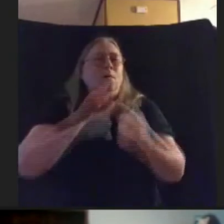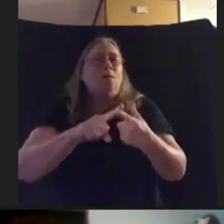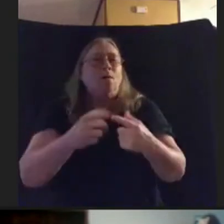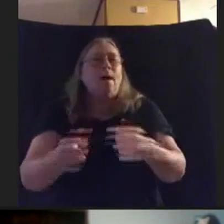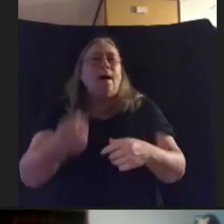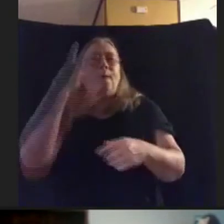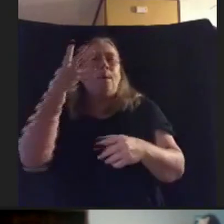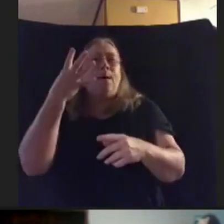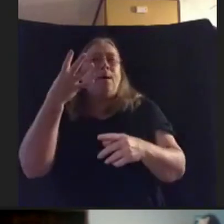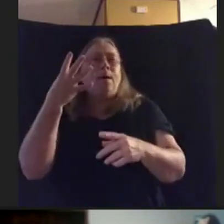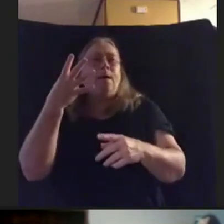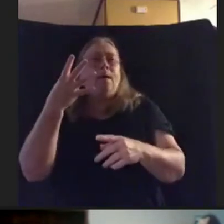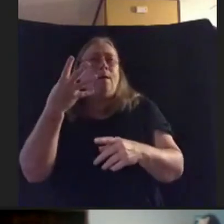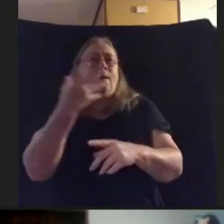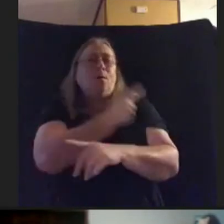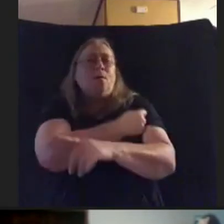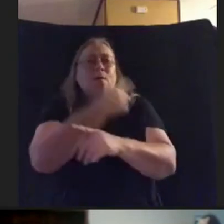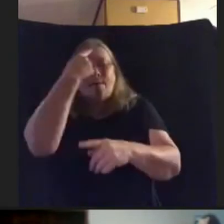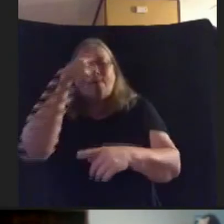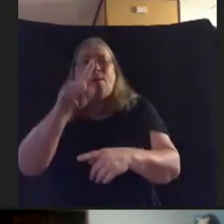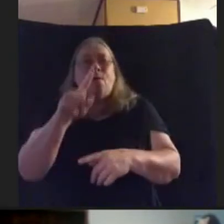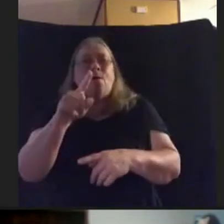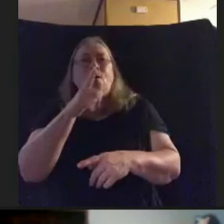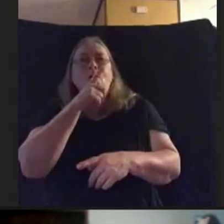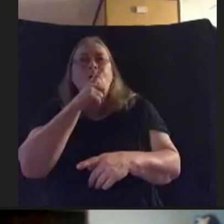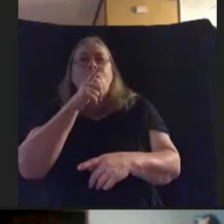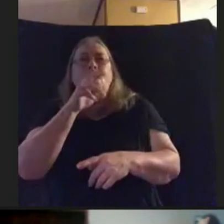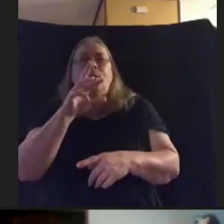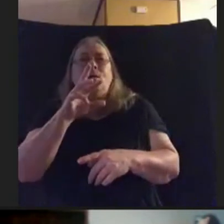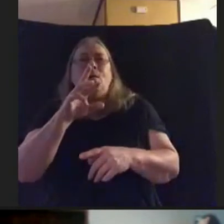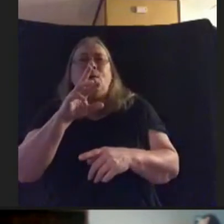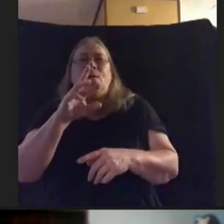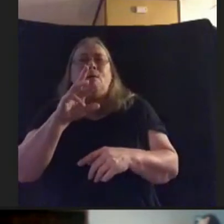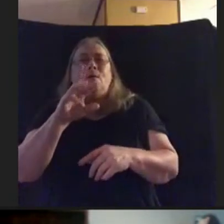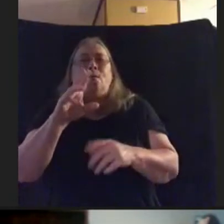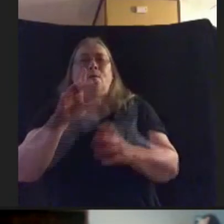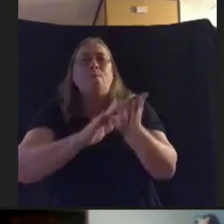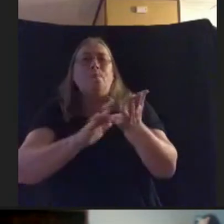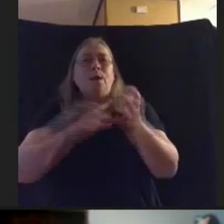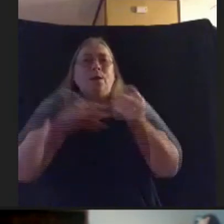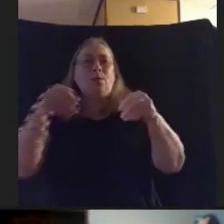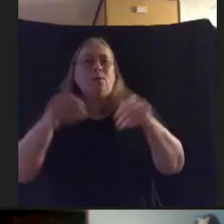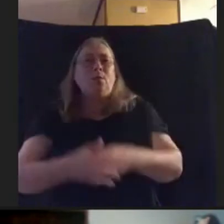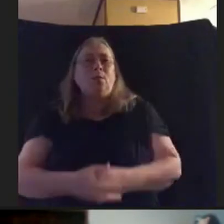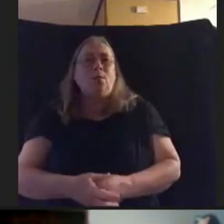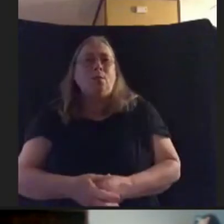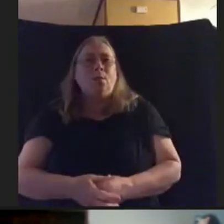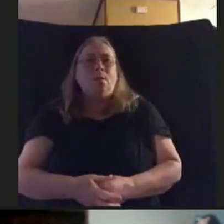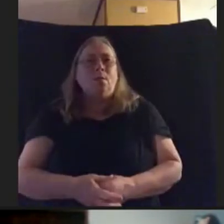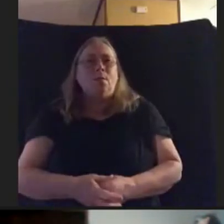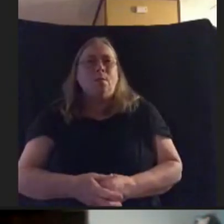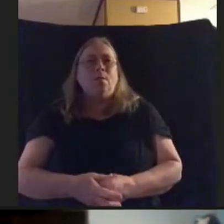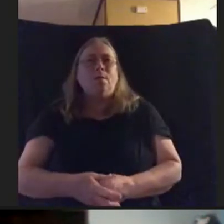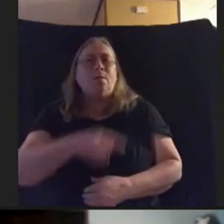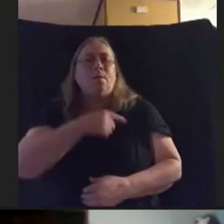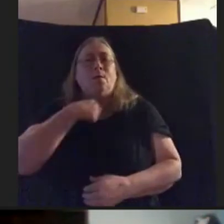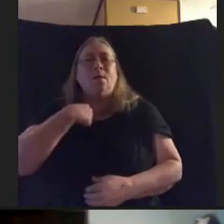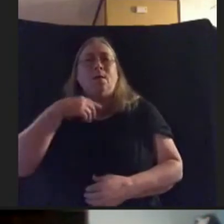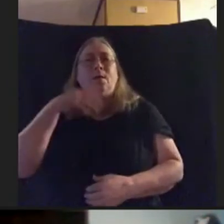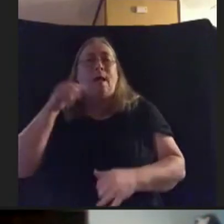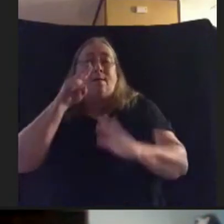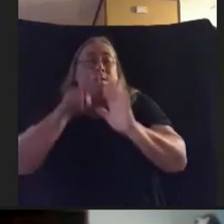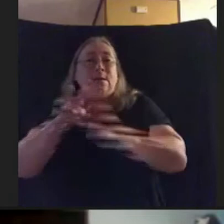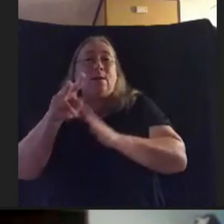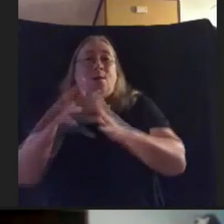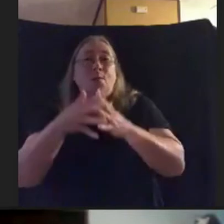providers, including pharmacies? Who wants to take this? We haven't had much visibility of anything, and most of the stuff that